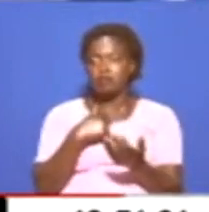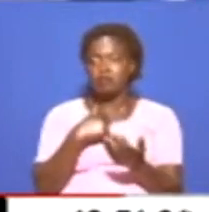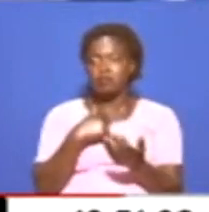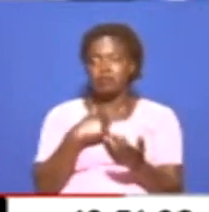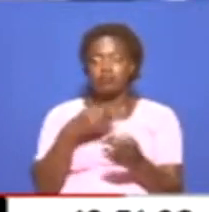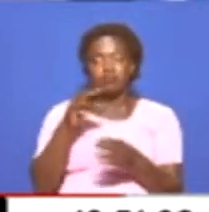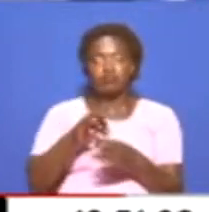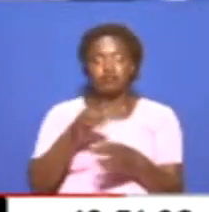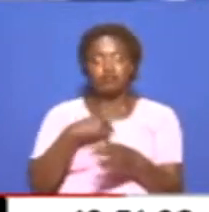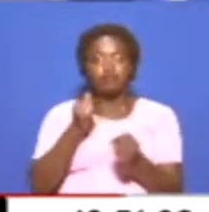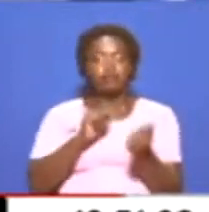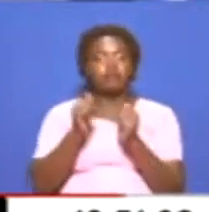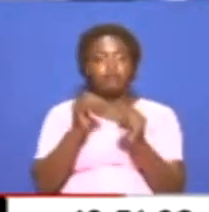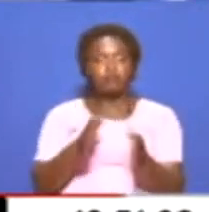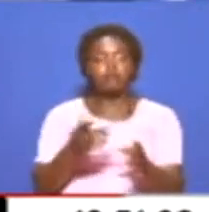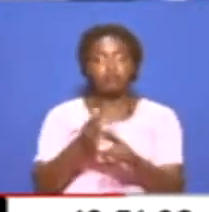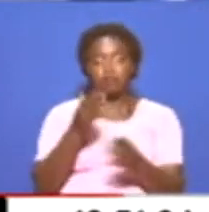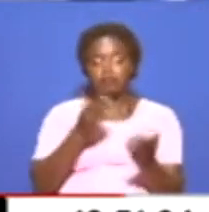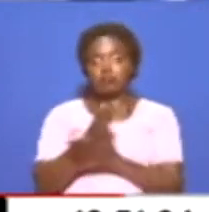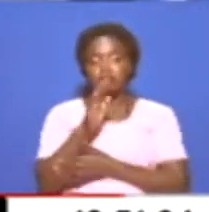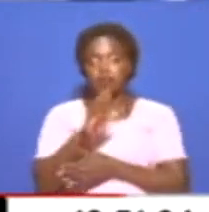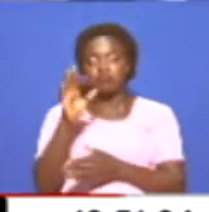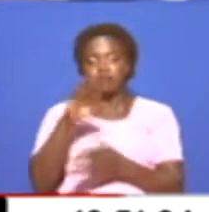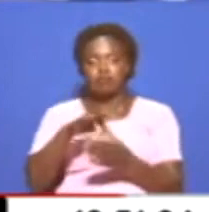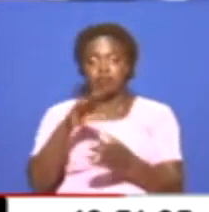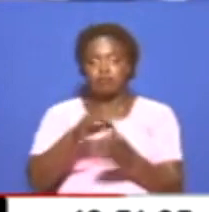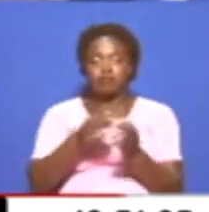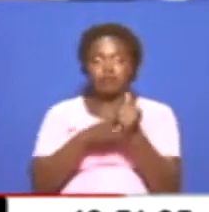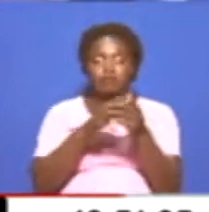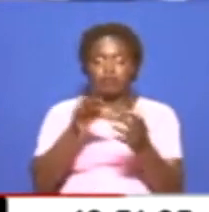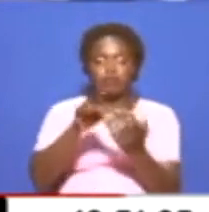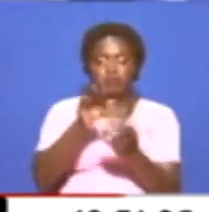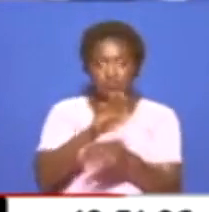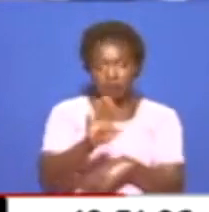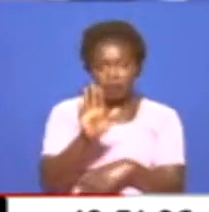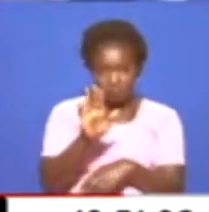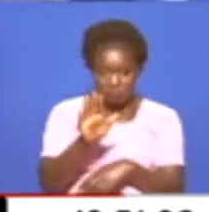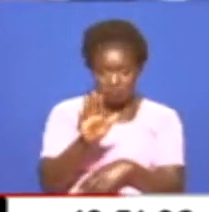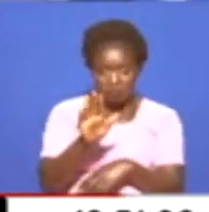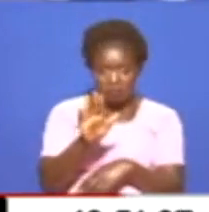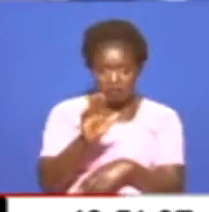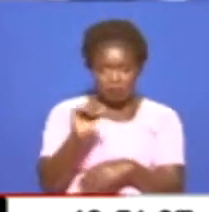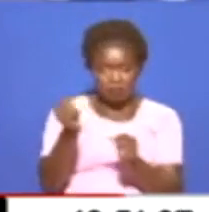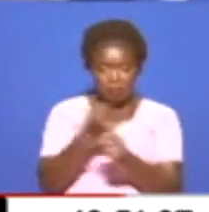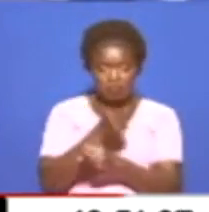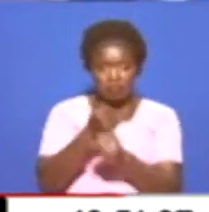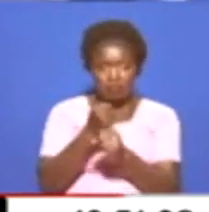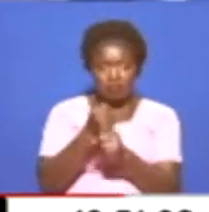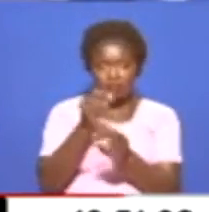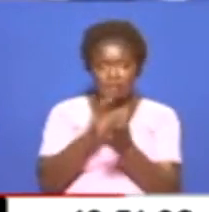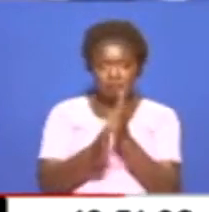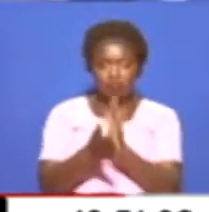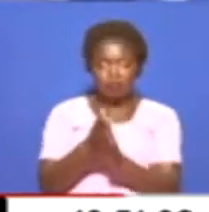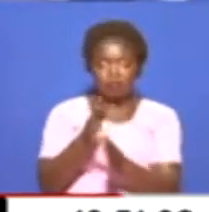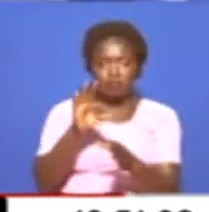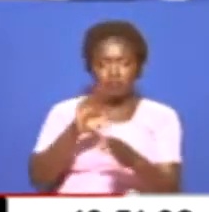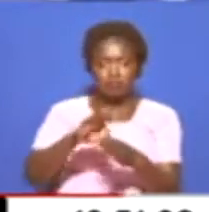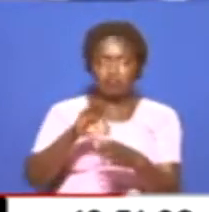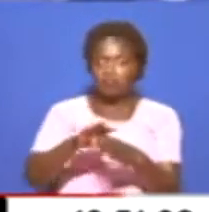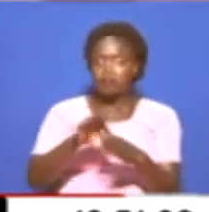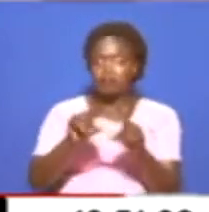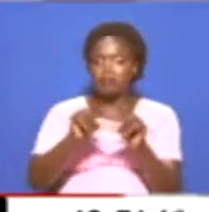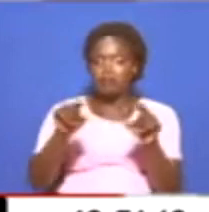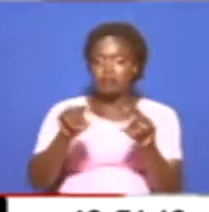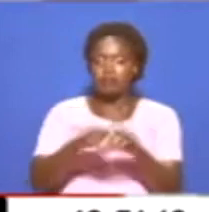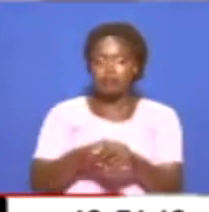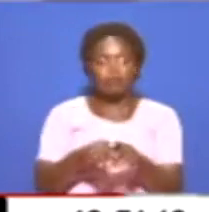competitor, but it is all right to elect a leader of your choice. And you cannot do that without a voting card. It's true. Without a voting card, yes. And